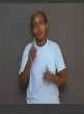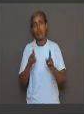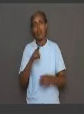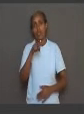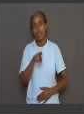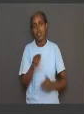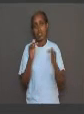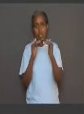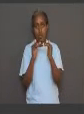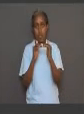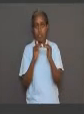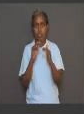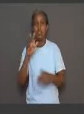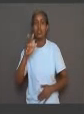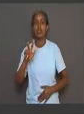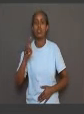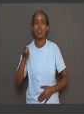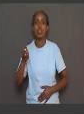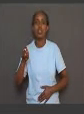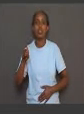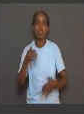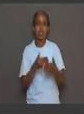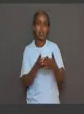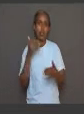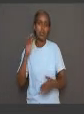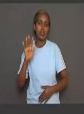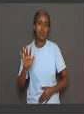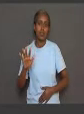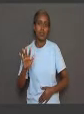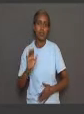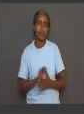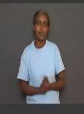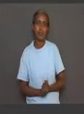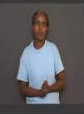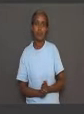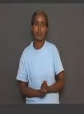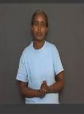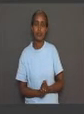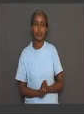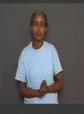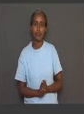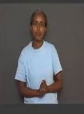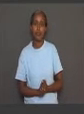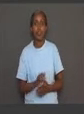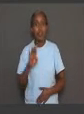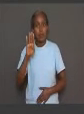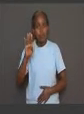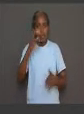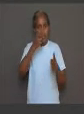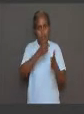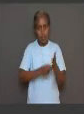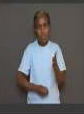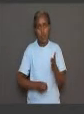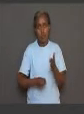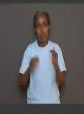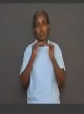x equals 3x minus 5, the b value